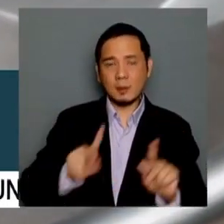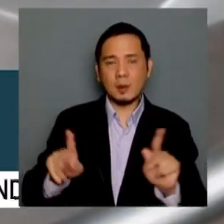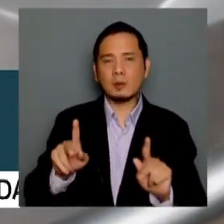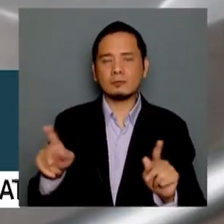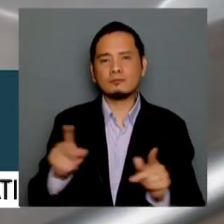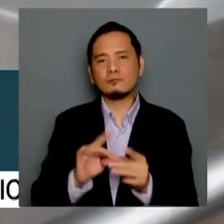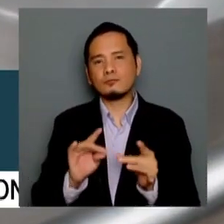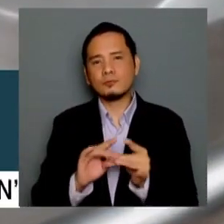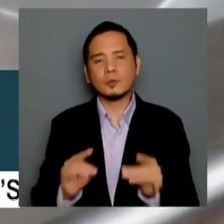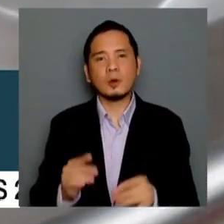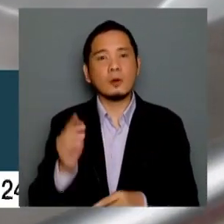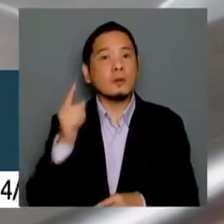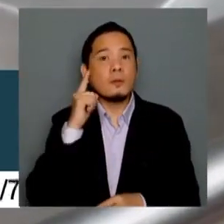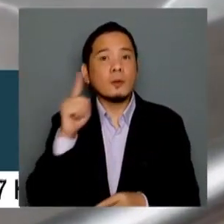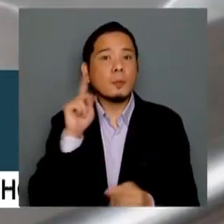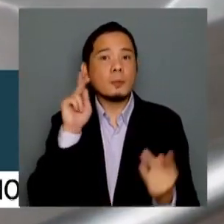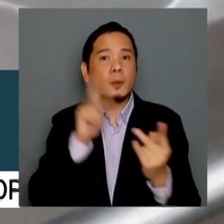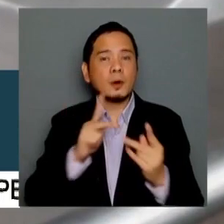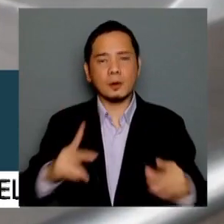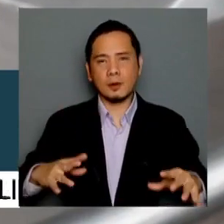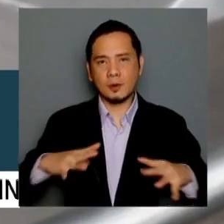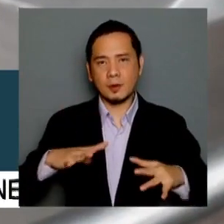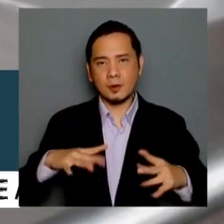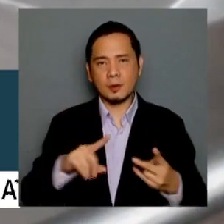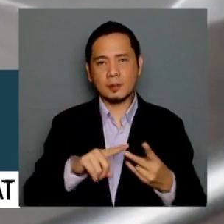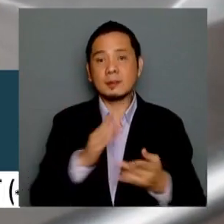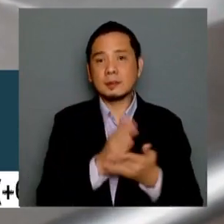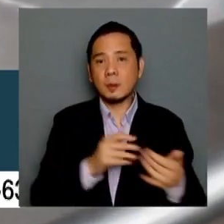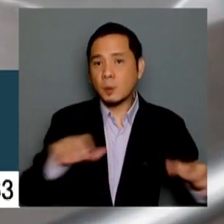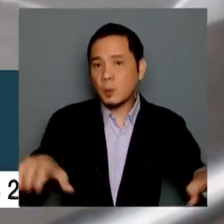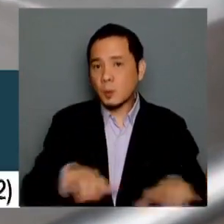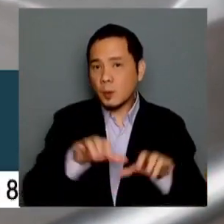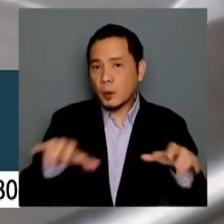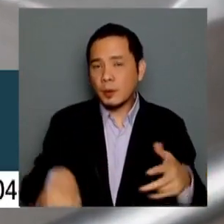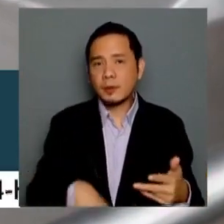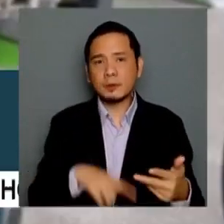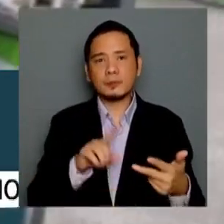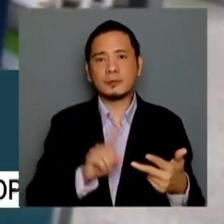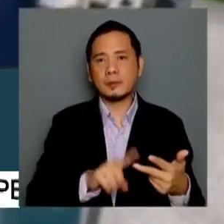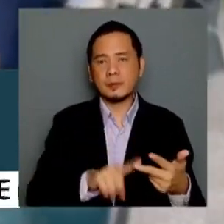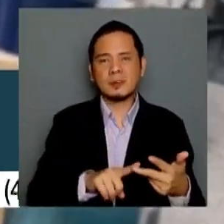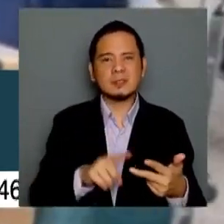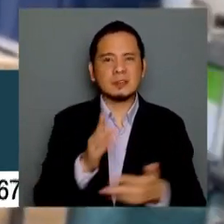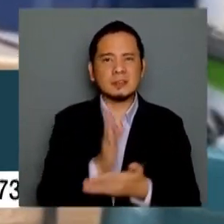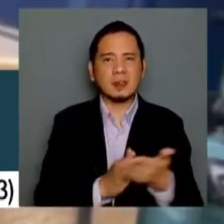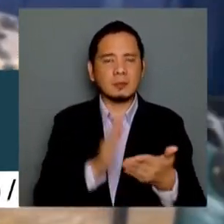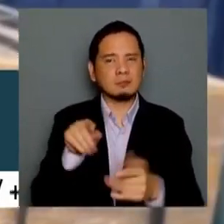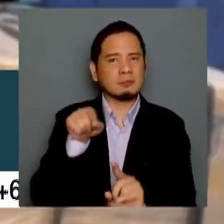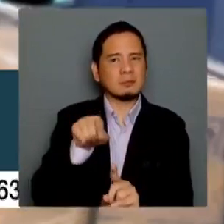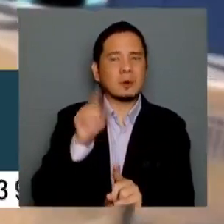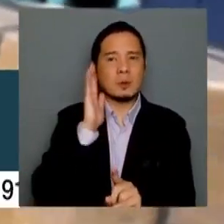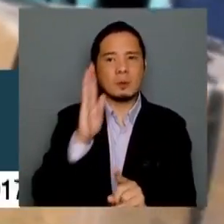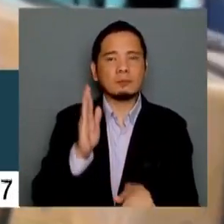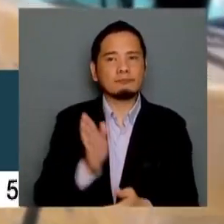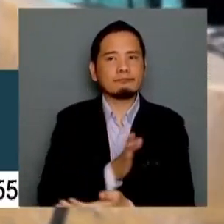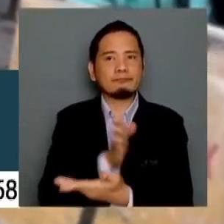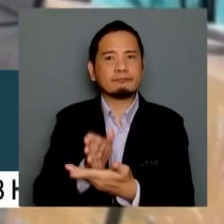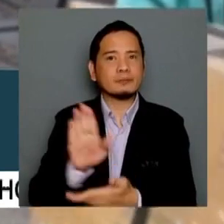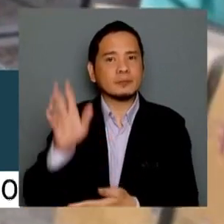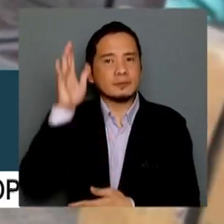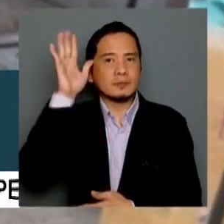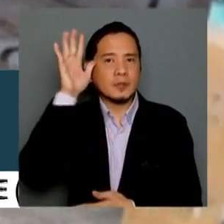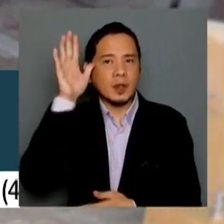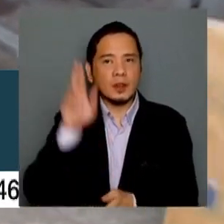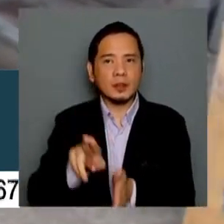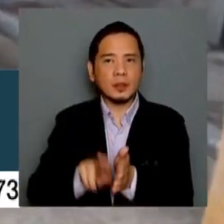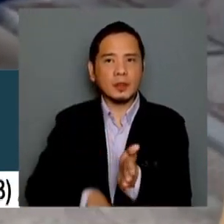vacation, some for work, and one is even attending her dad's funeral. According to residents of Misamis Occidental,